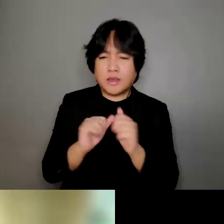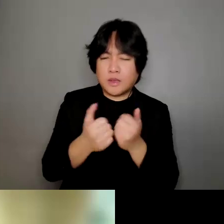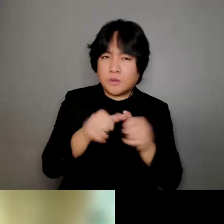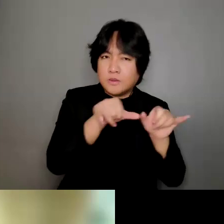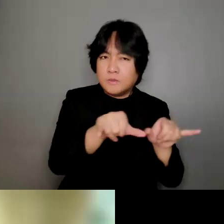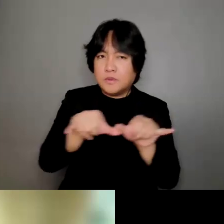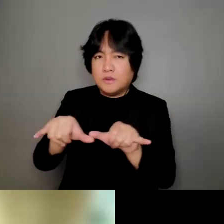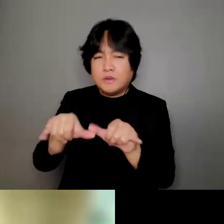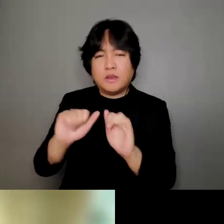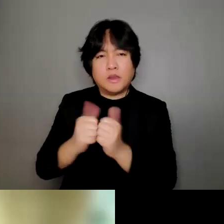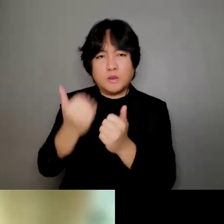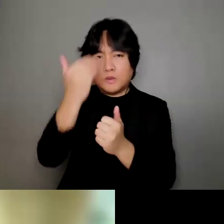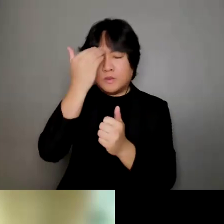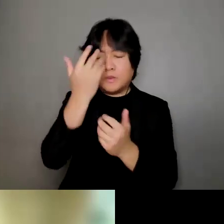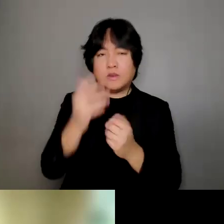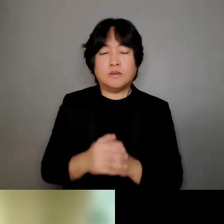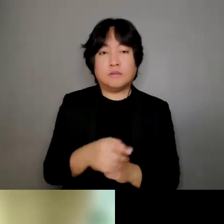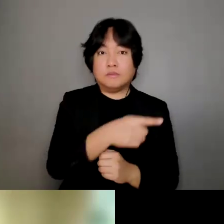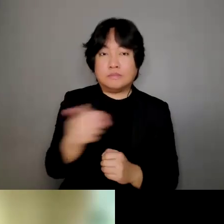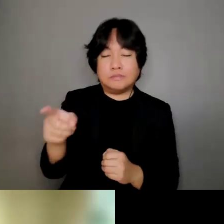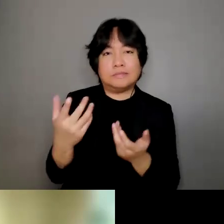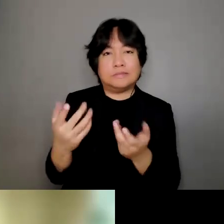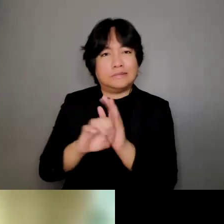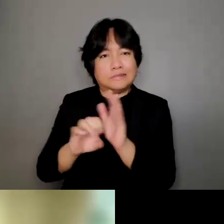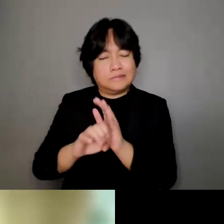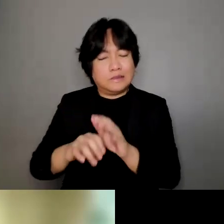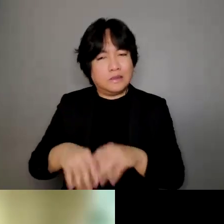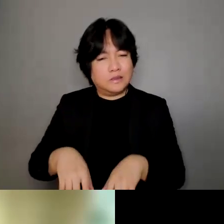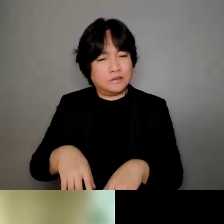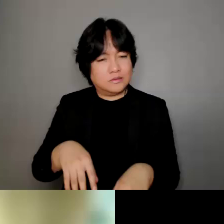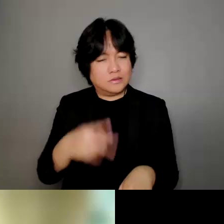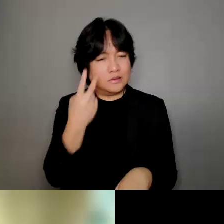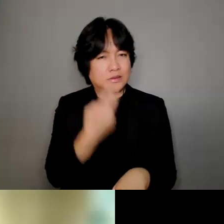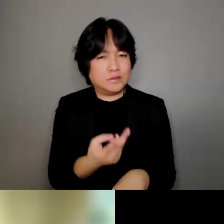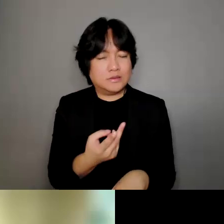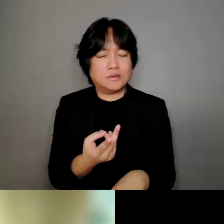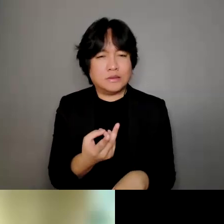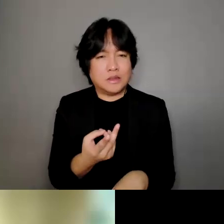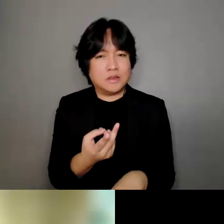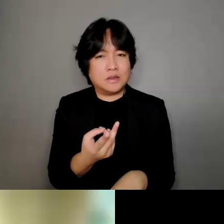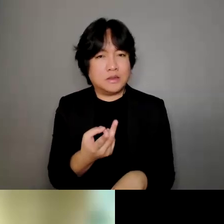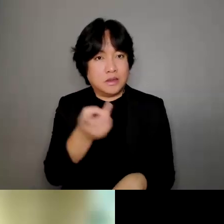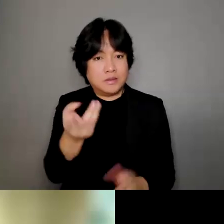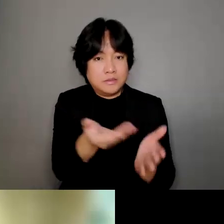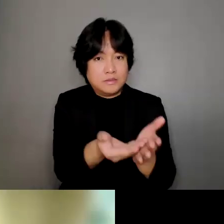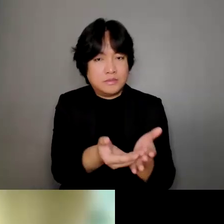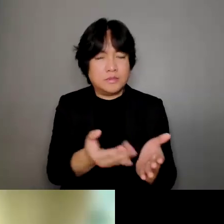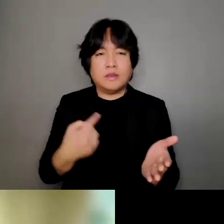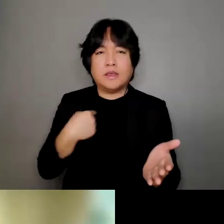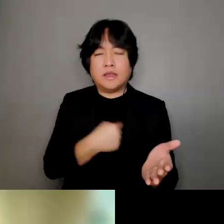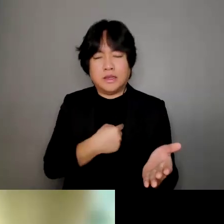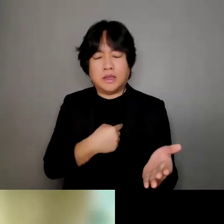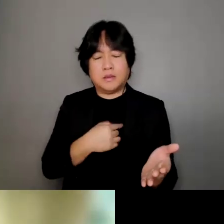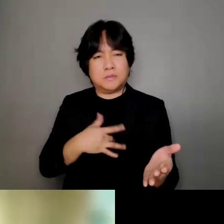a positivist stance, you will believe na merong essential or iisa lang yung ibig sabihin